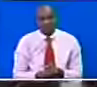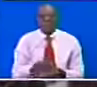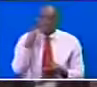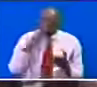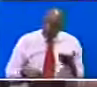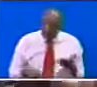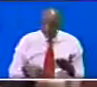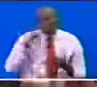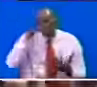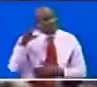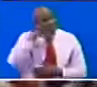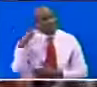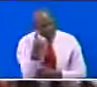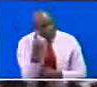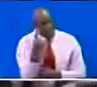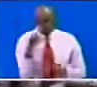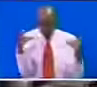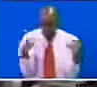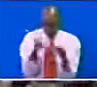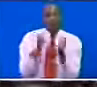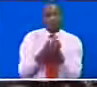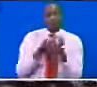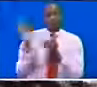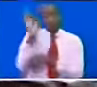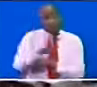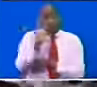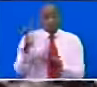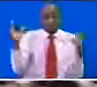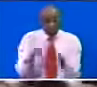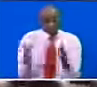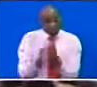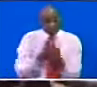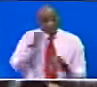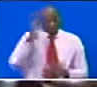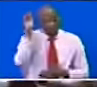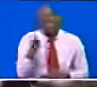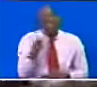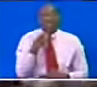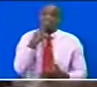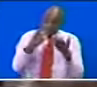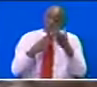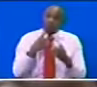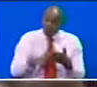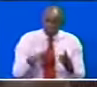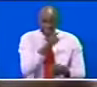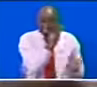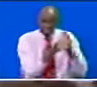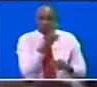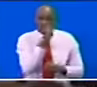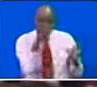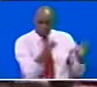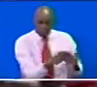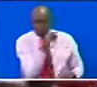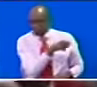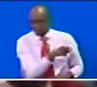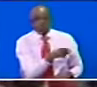not just the coast region. A section of leaders from the Wiper Party and others from Western Kenya have punched holes into the new arrangement, claiming